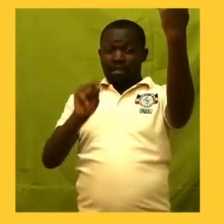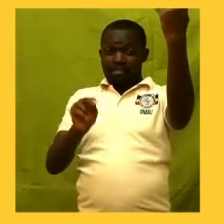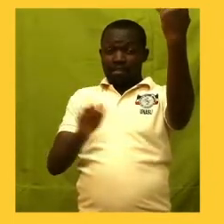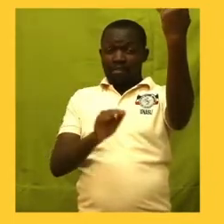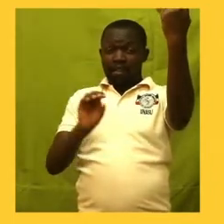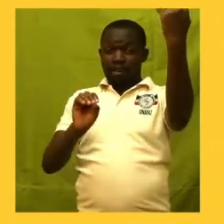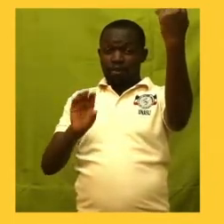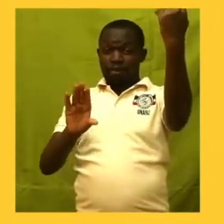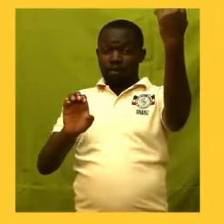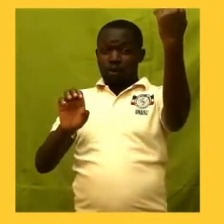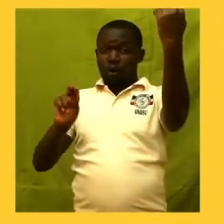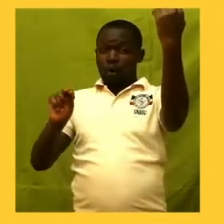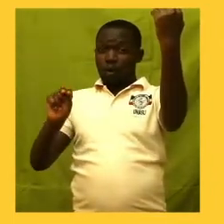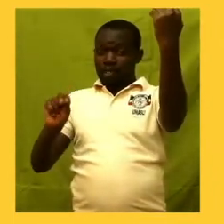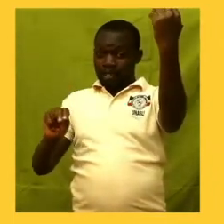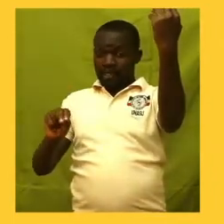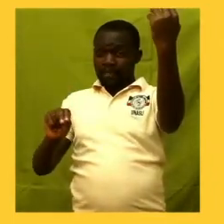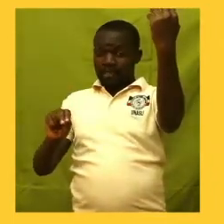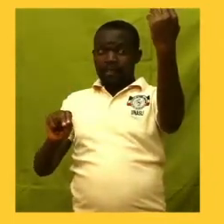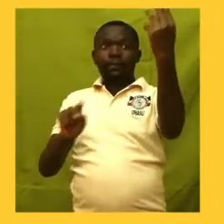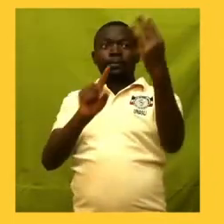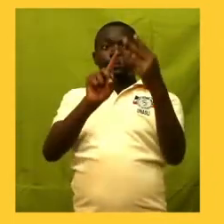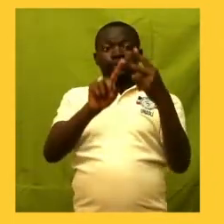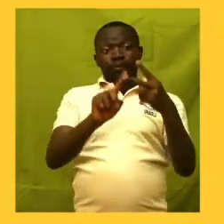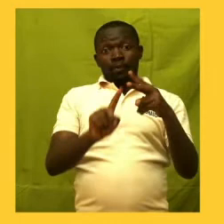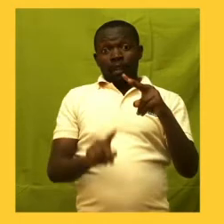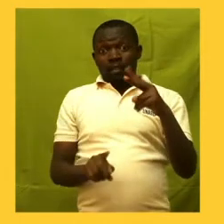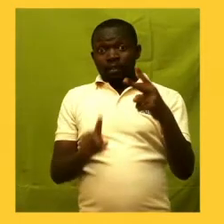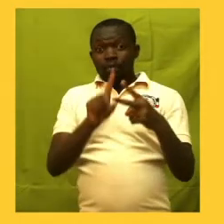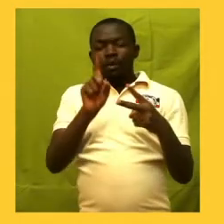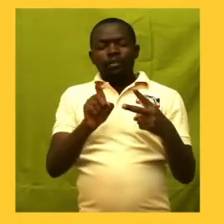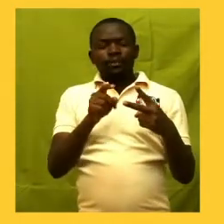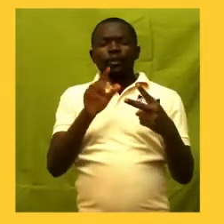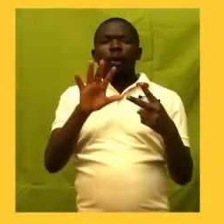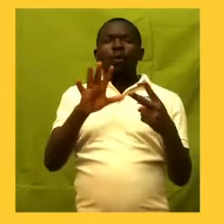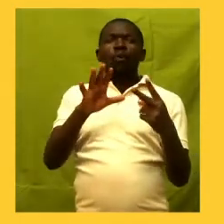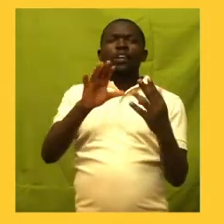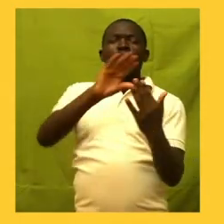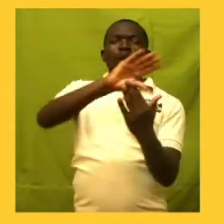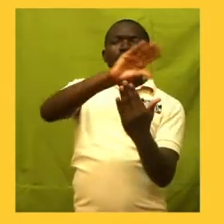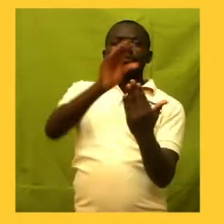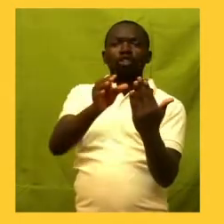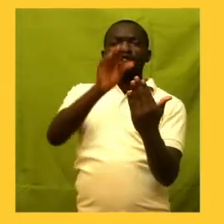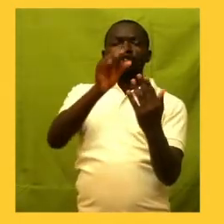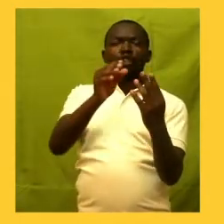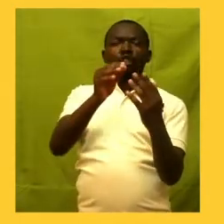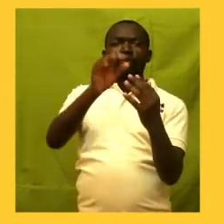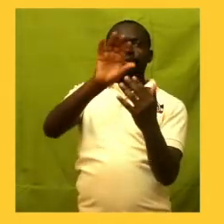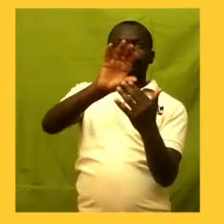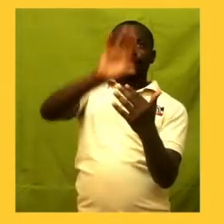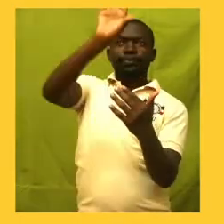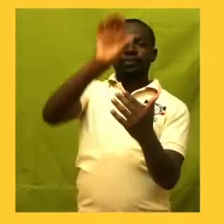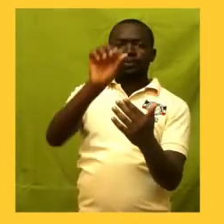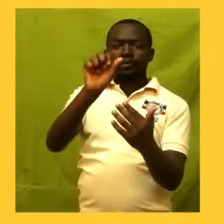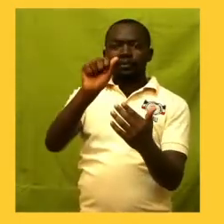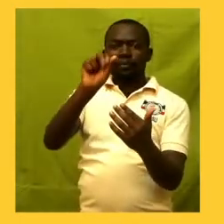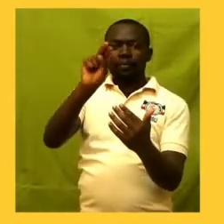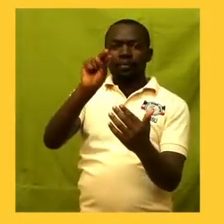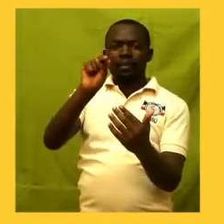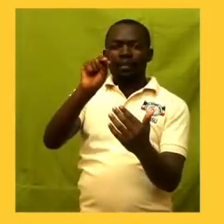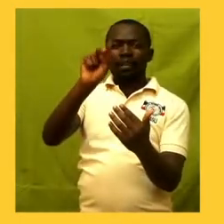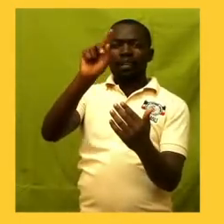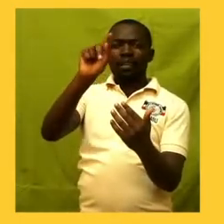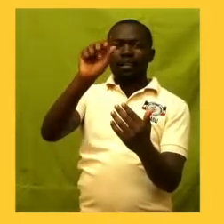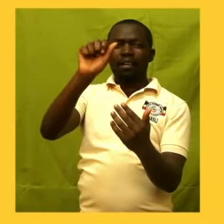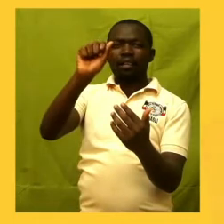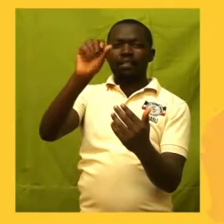that which water body separates Africa from the Antarctica? And